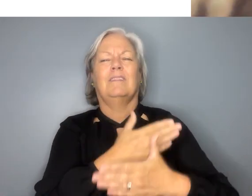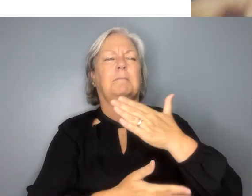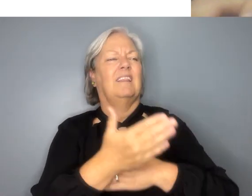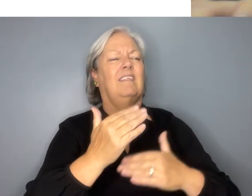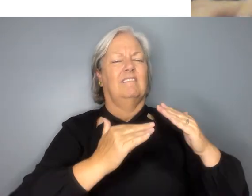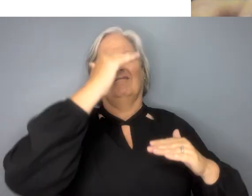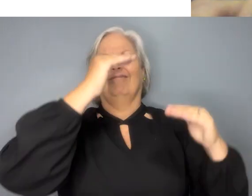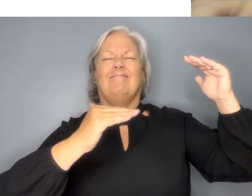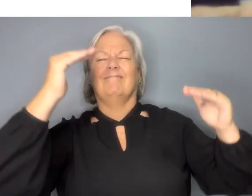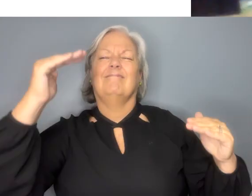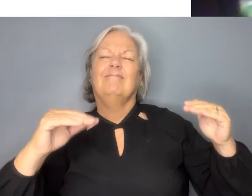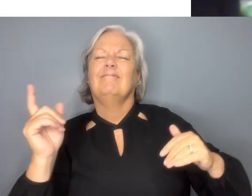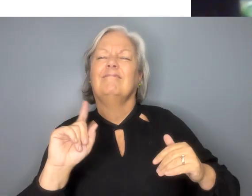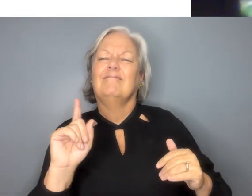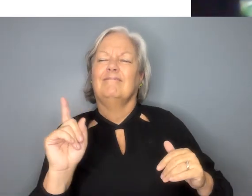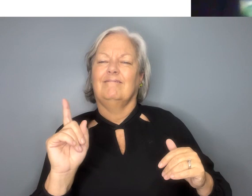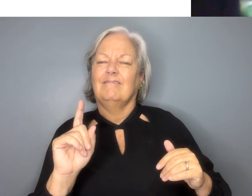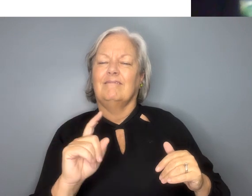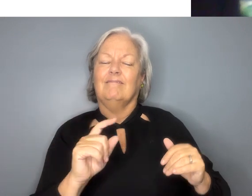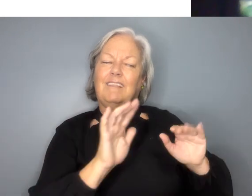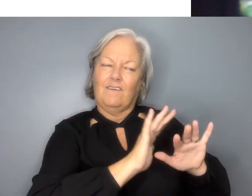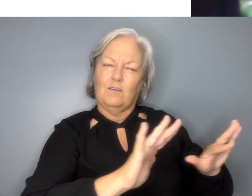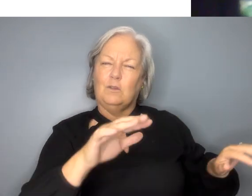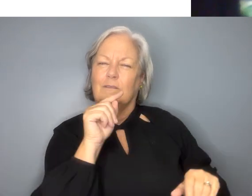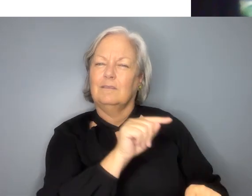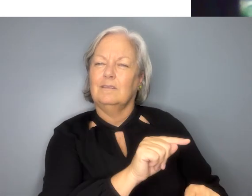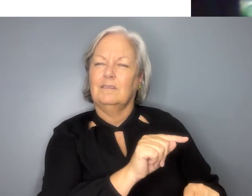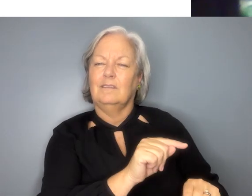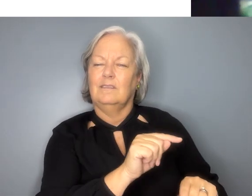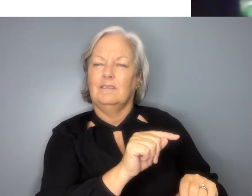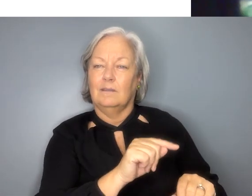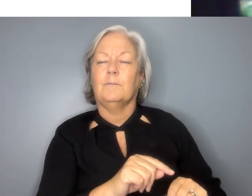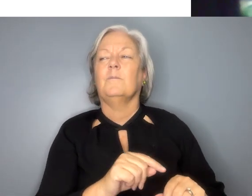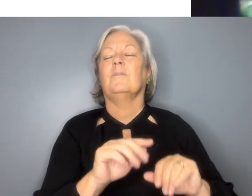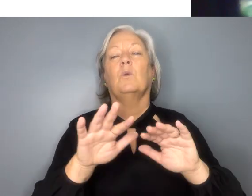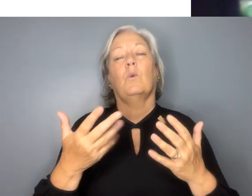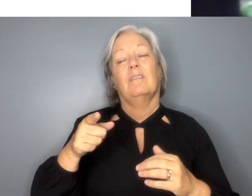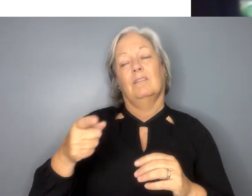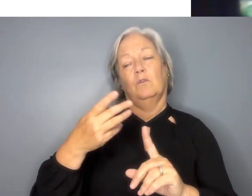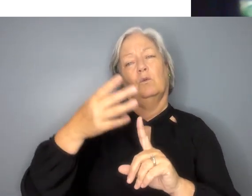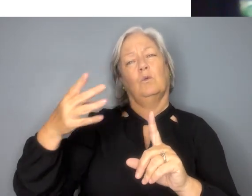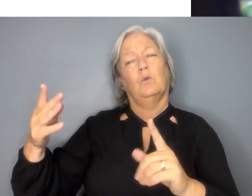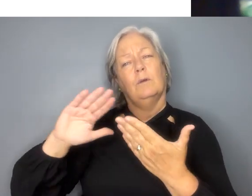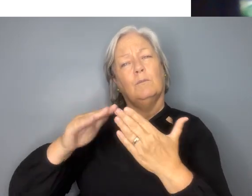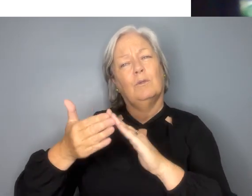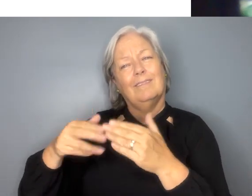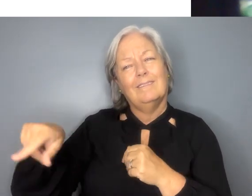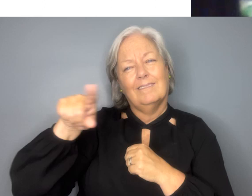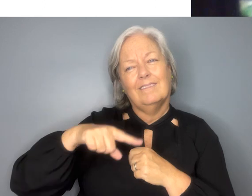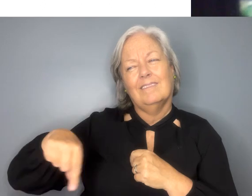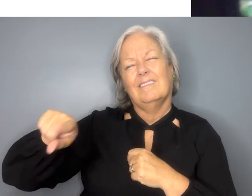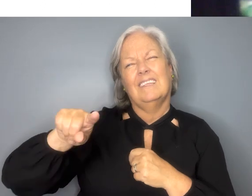disability hierarchical or combative. In terms of what the LGBT community